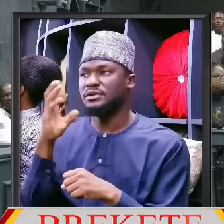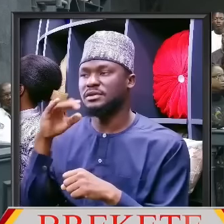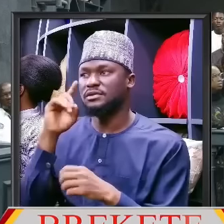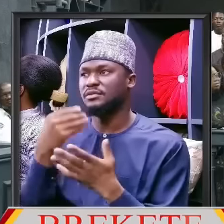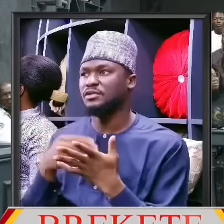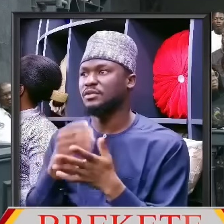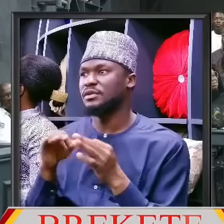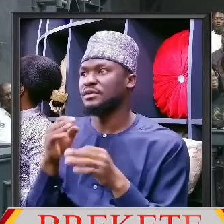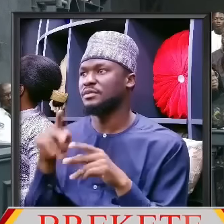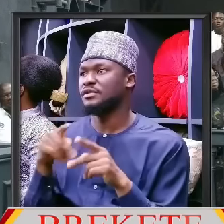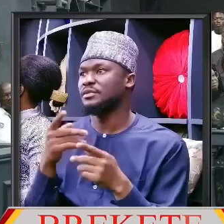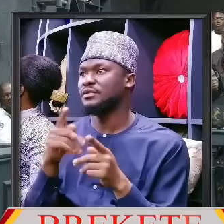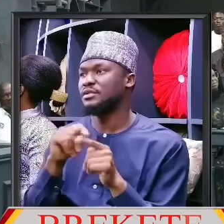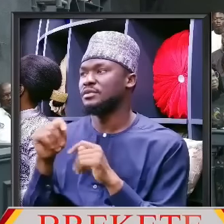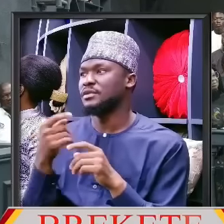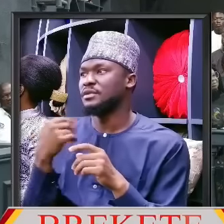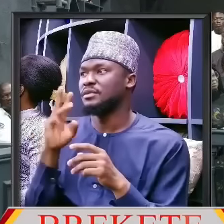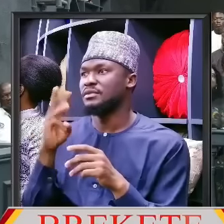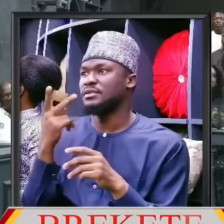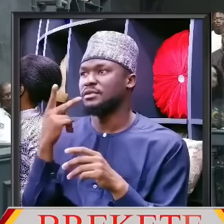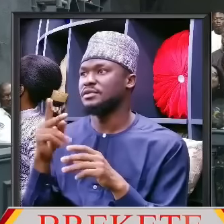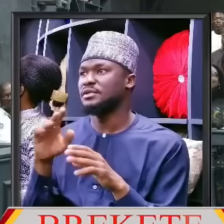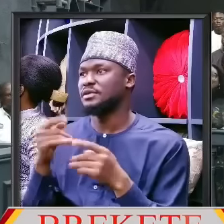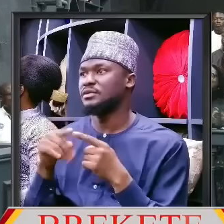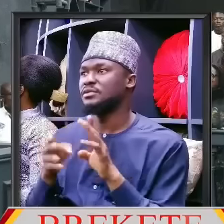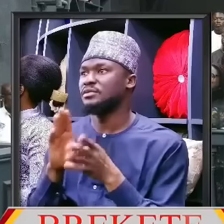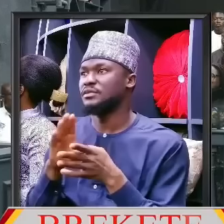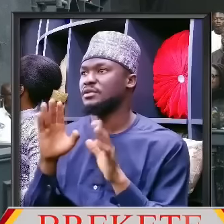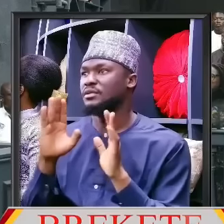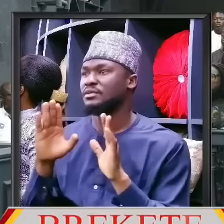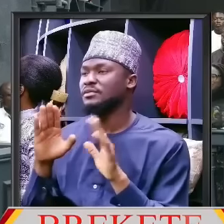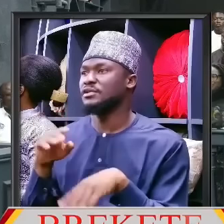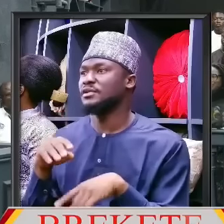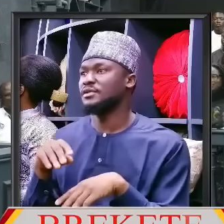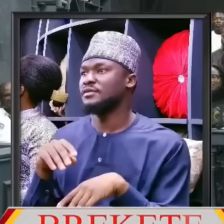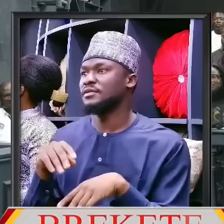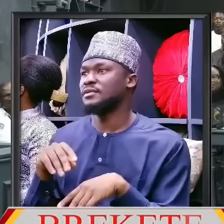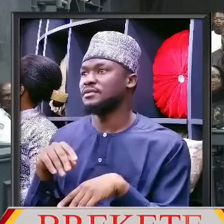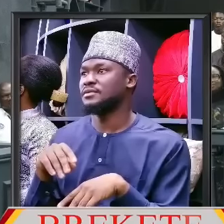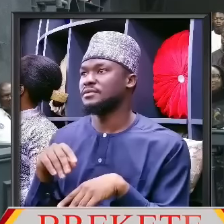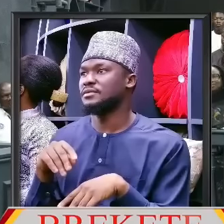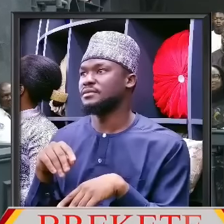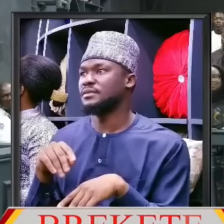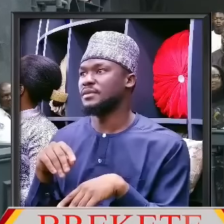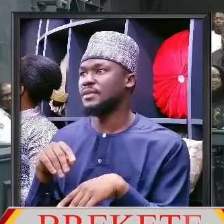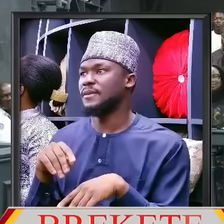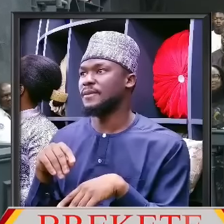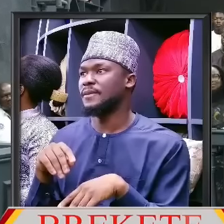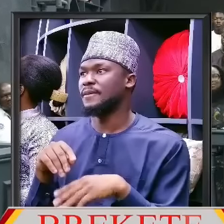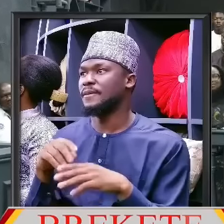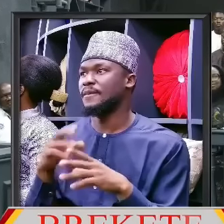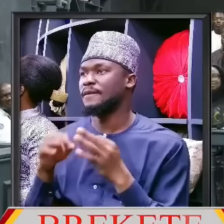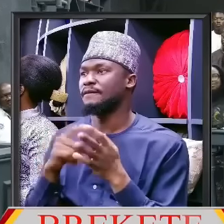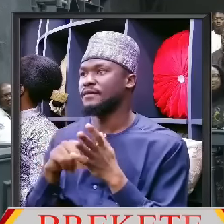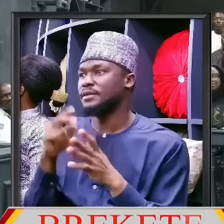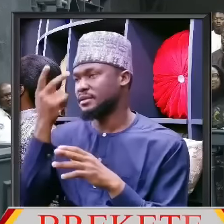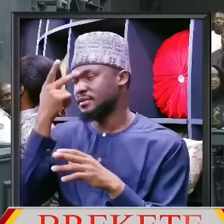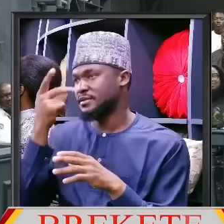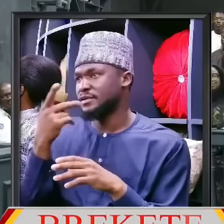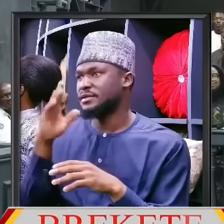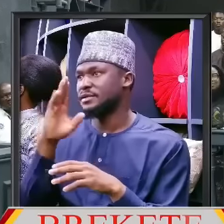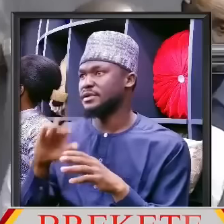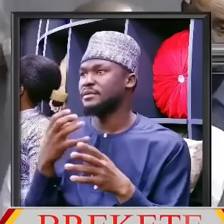people transfer and our number goes down, will they be comfortable to admit new students? So now, because if these parents, I don't explain